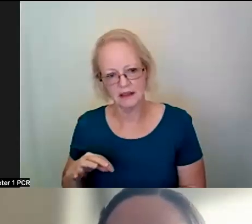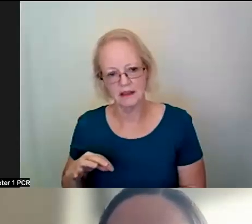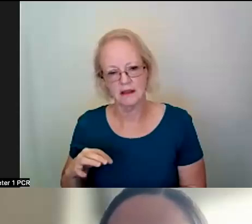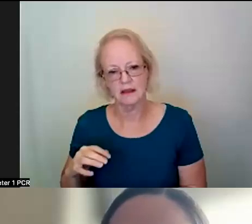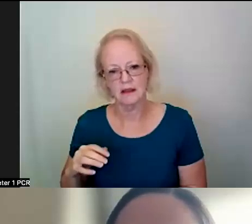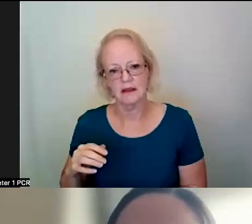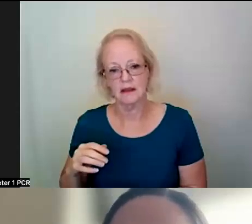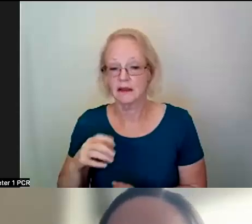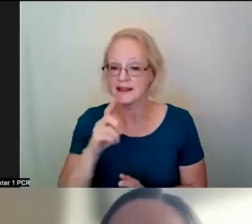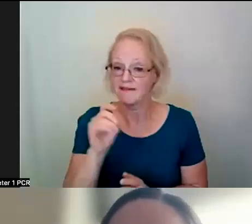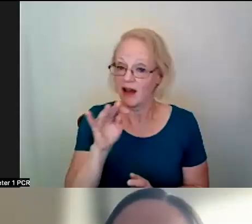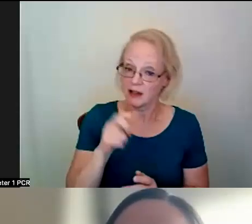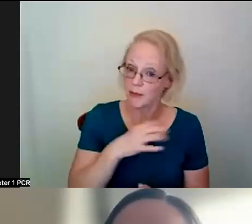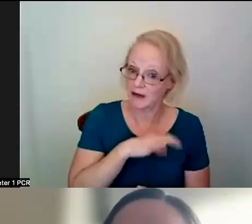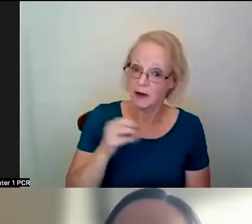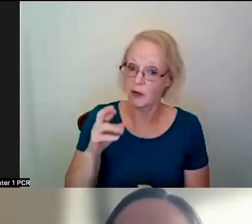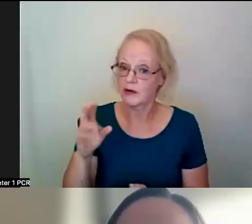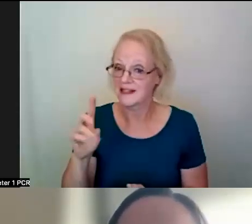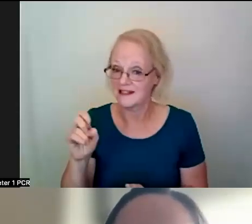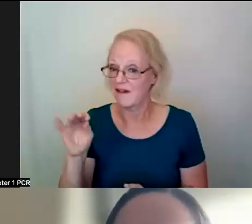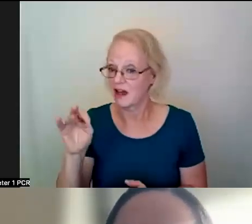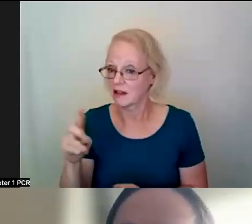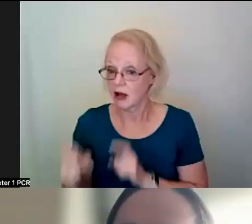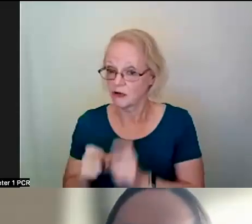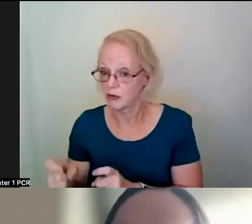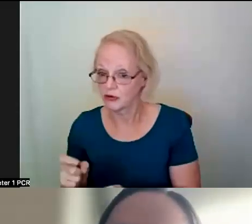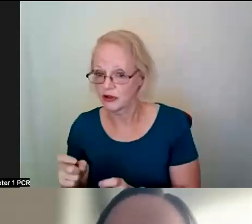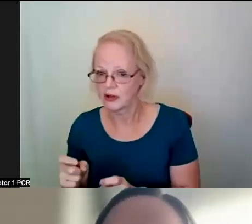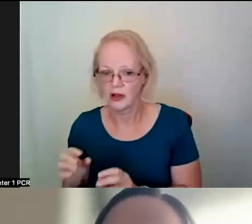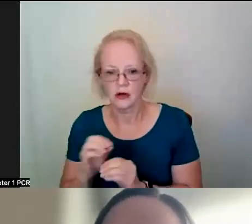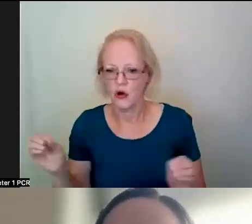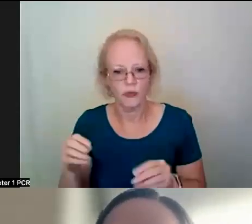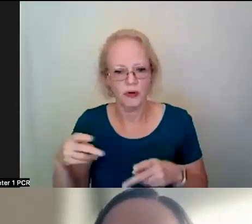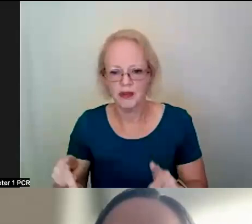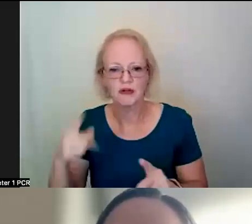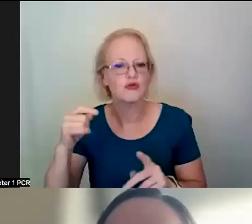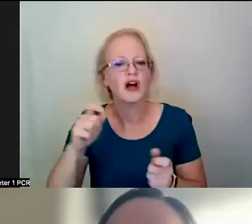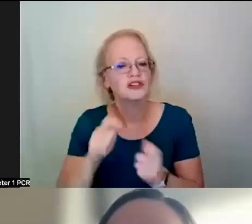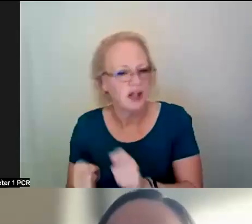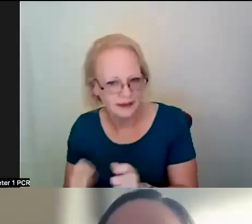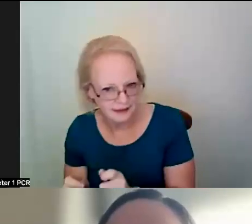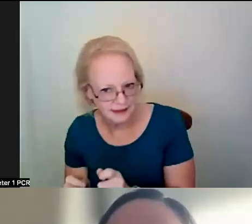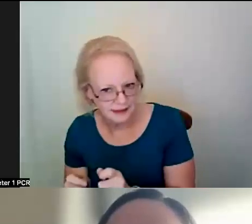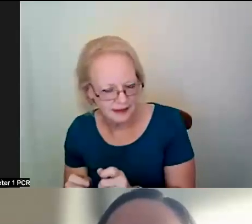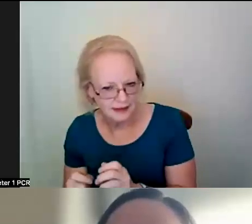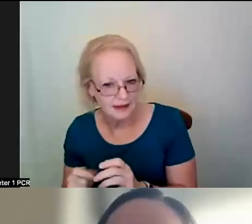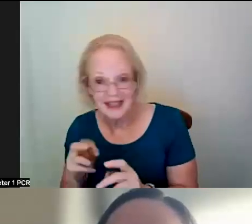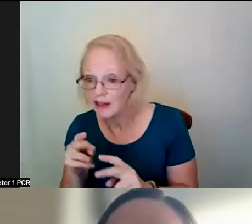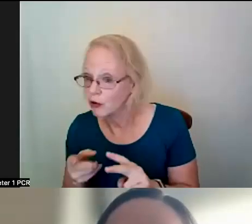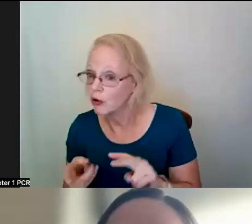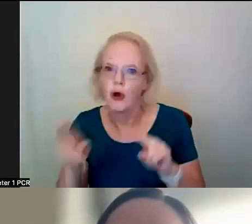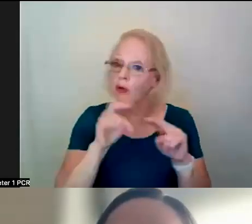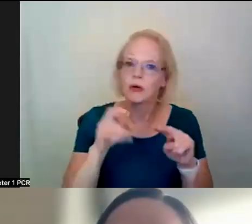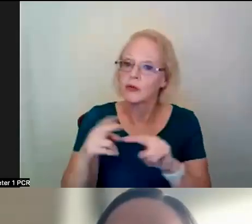defined contribution plan to be adjusted, either lowered or raised, as a result of